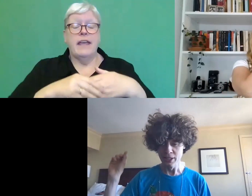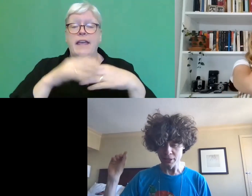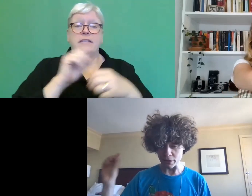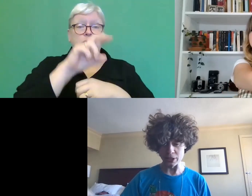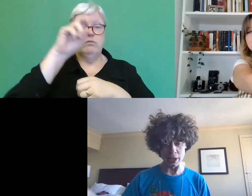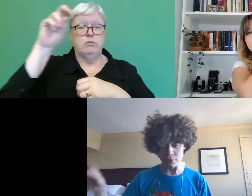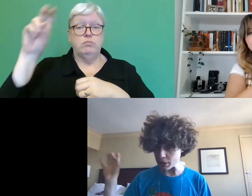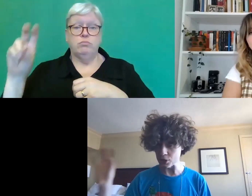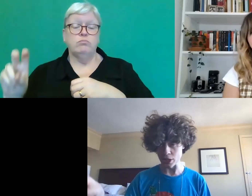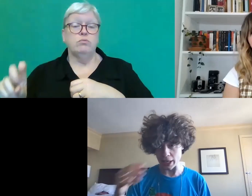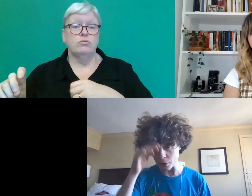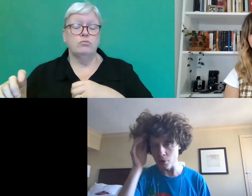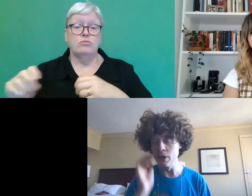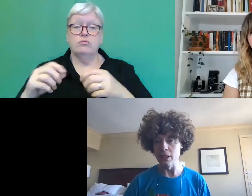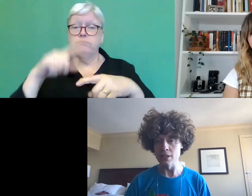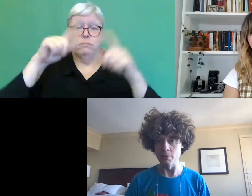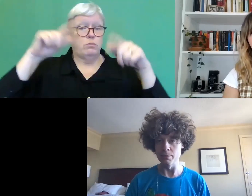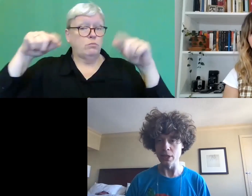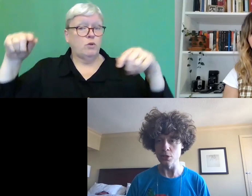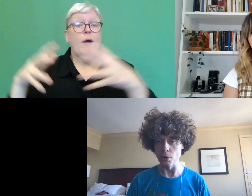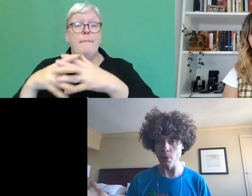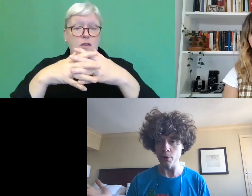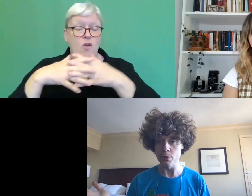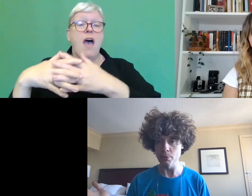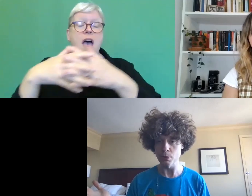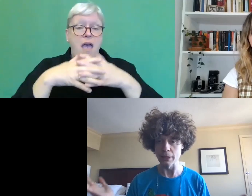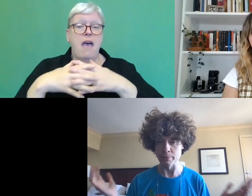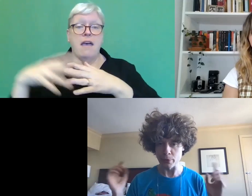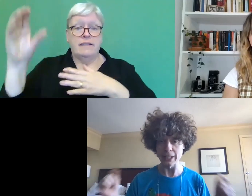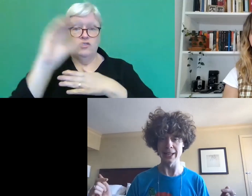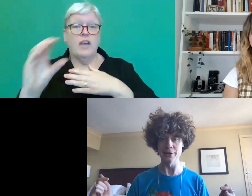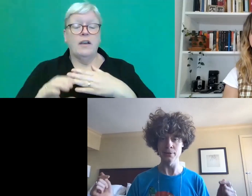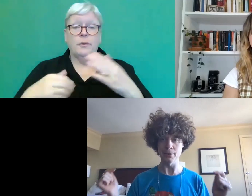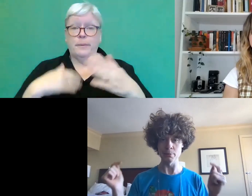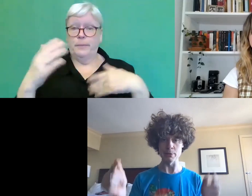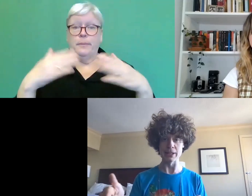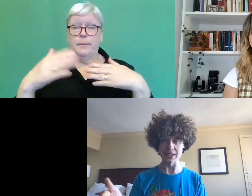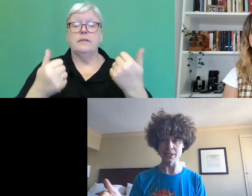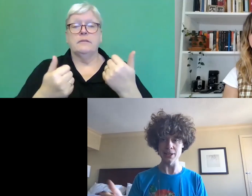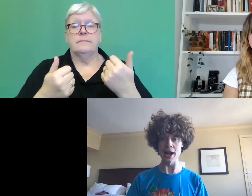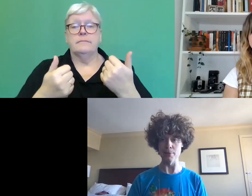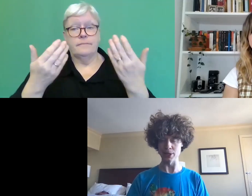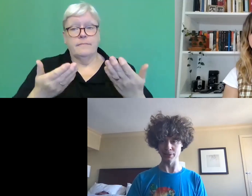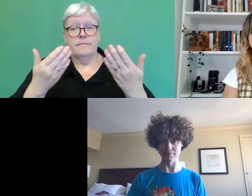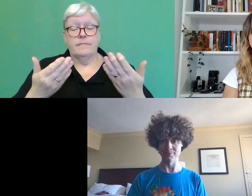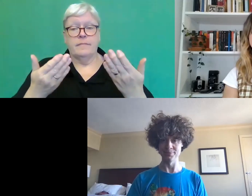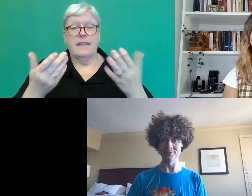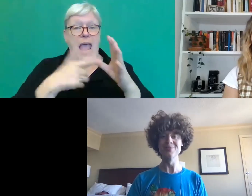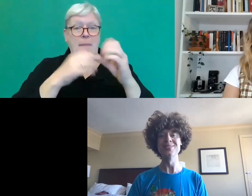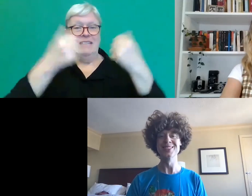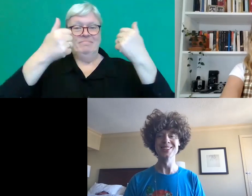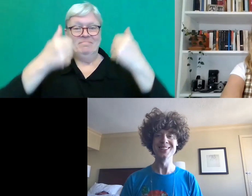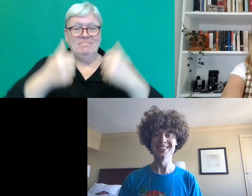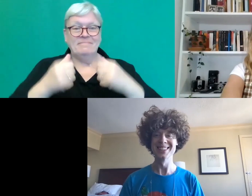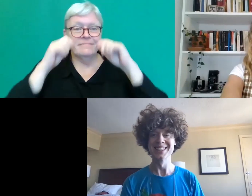York, Philadelphia, Chicago, and some digital ballrooms in between. But right now we're beaming into Aberdeen. I know,